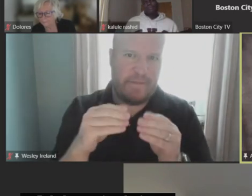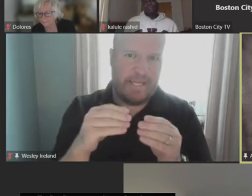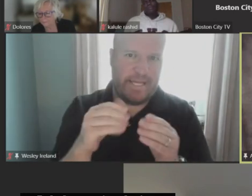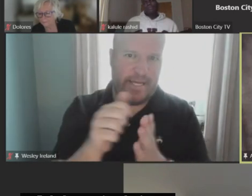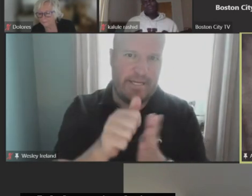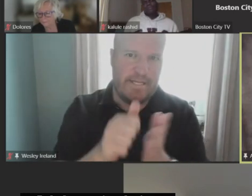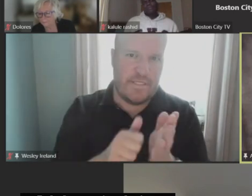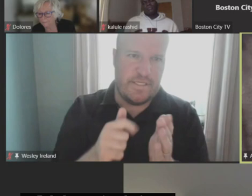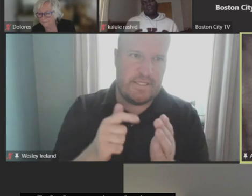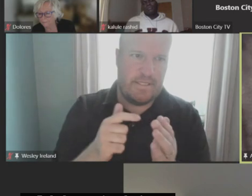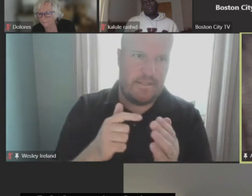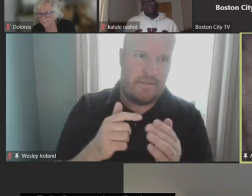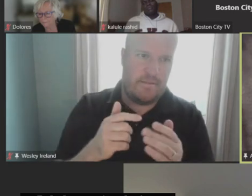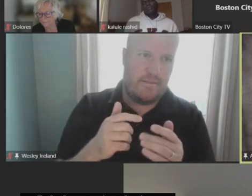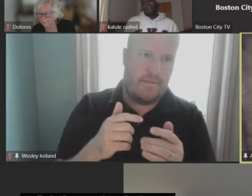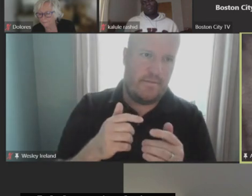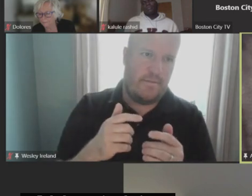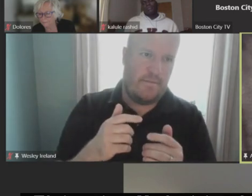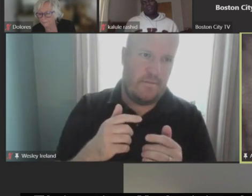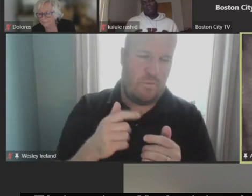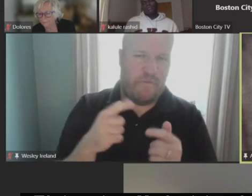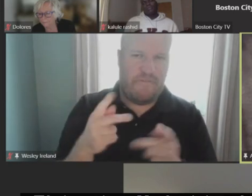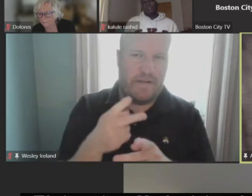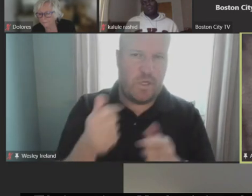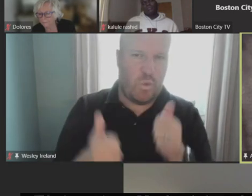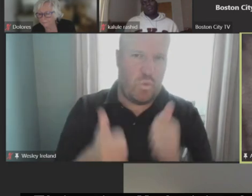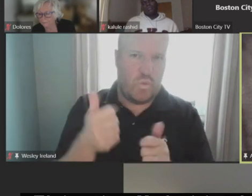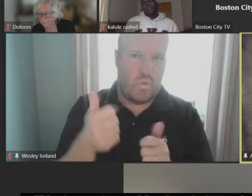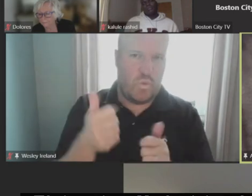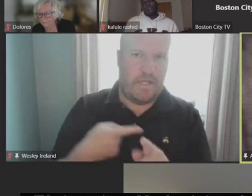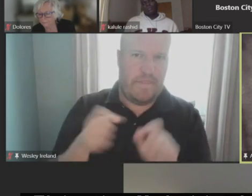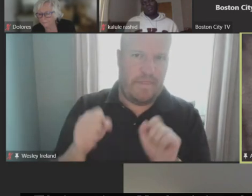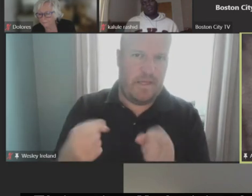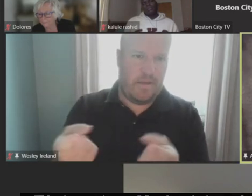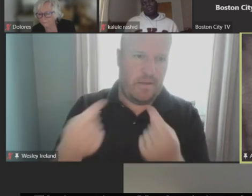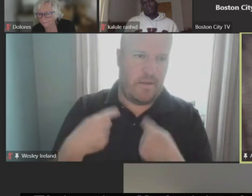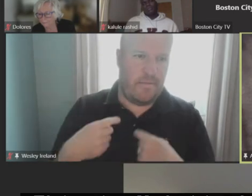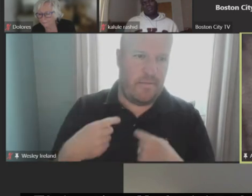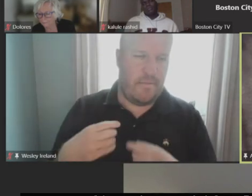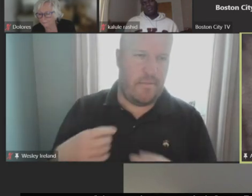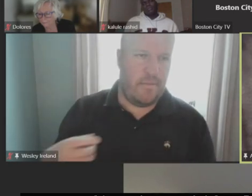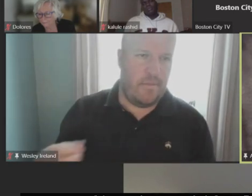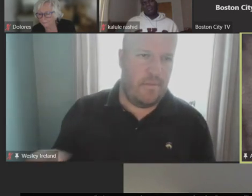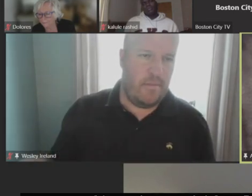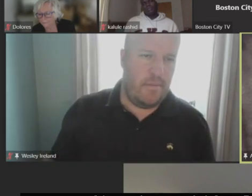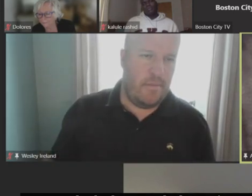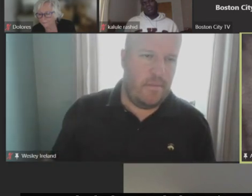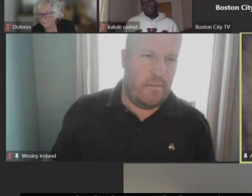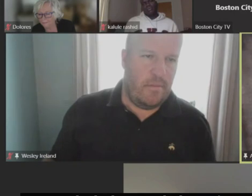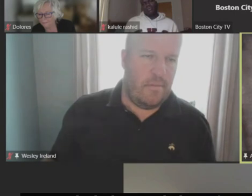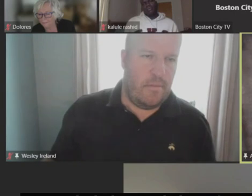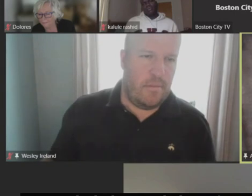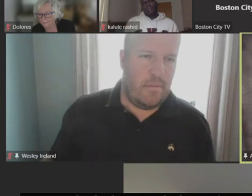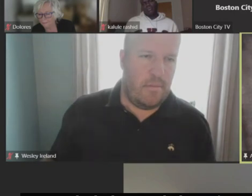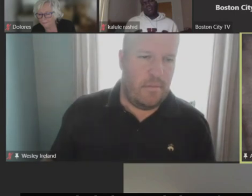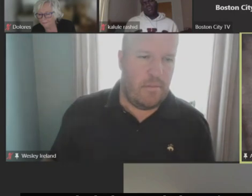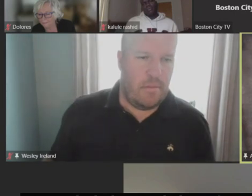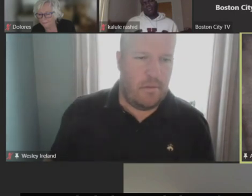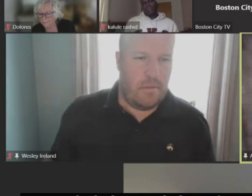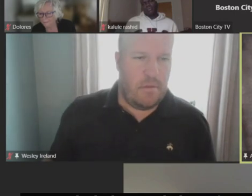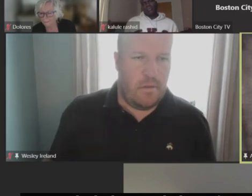who would be able to help us prepare for having Bill on a future meeting agenda and figuring out which month would be